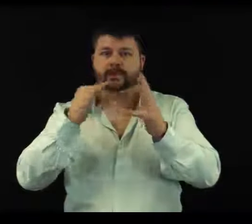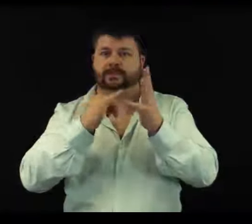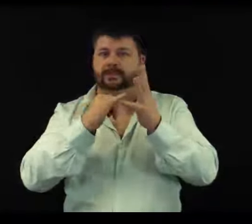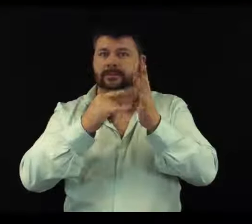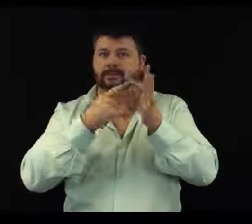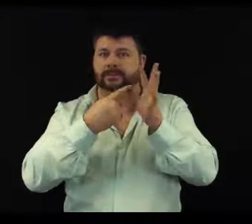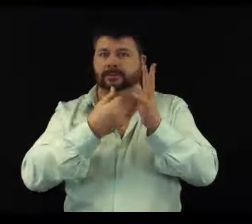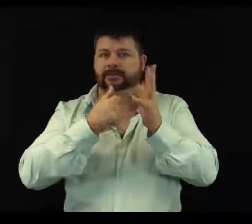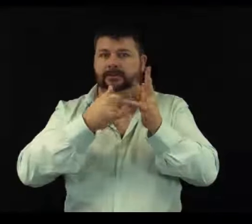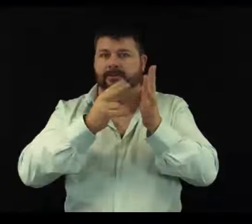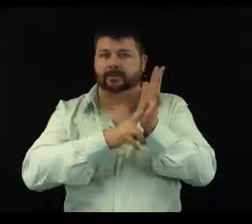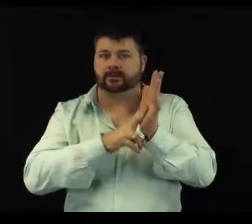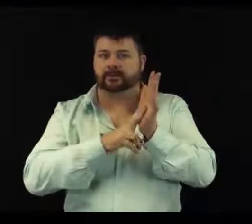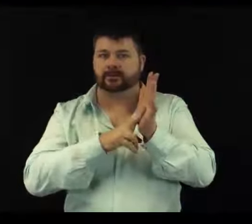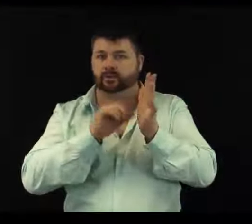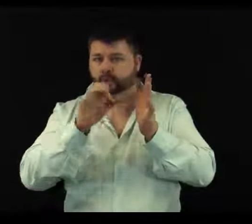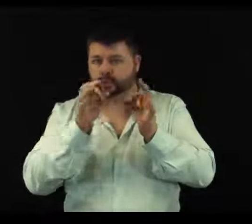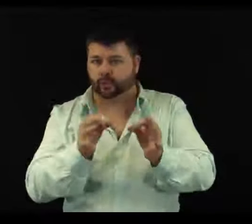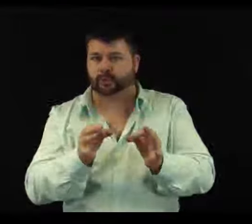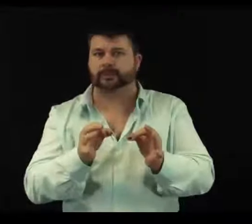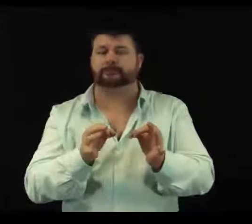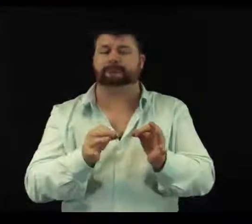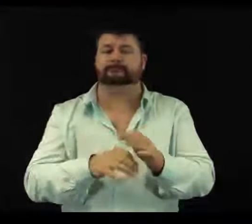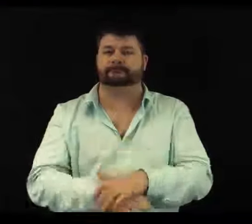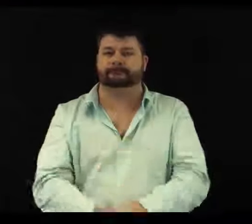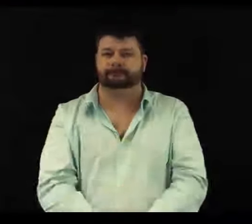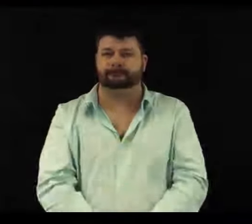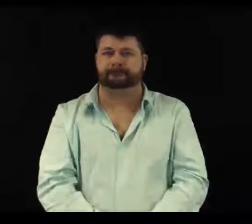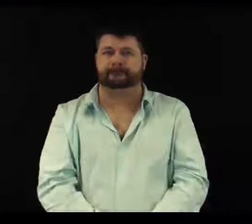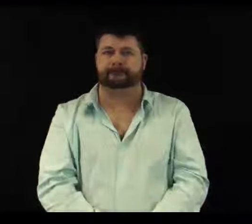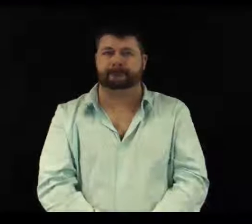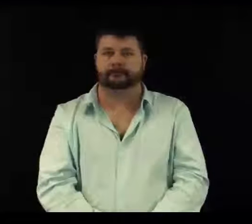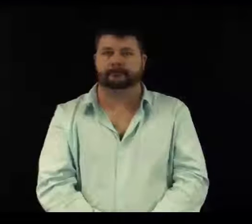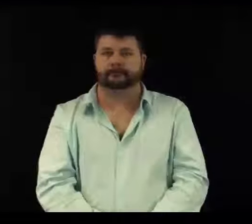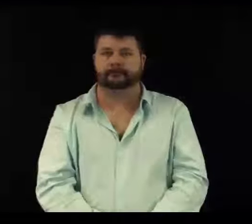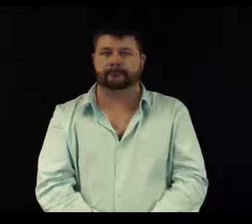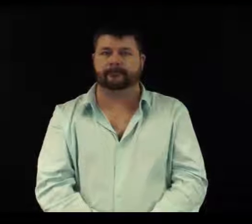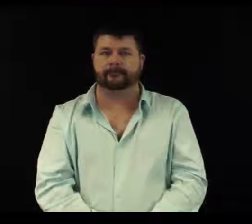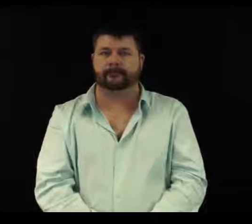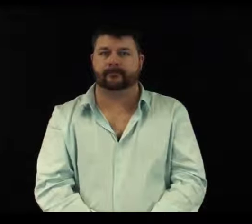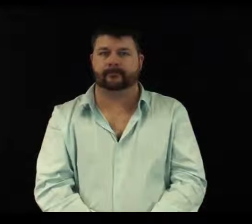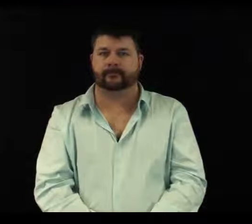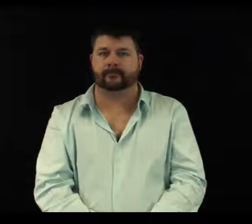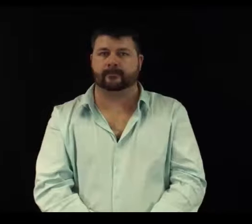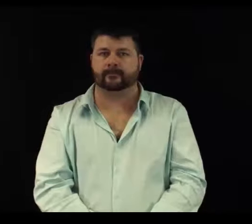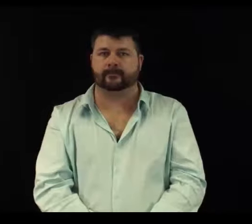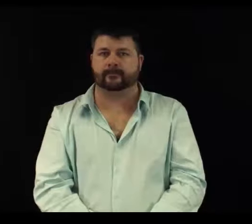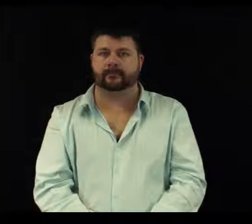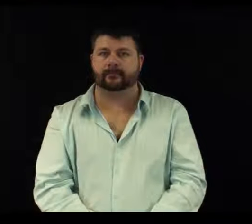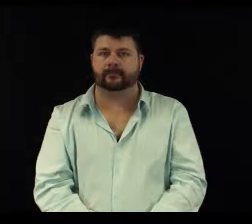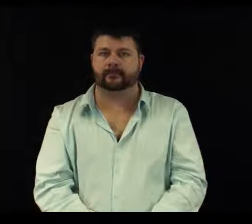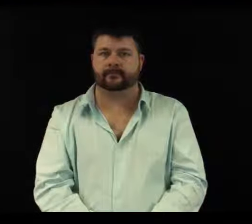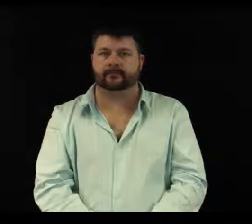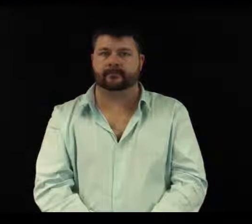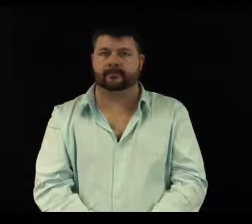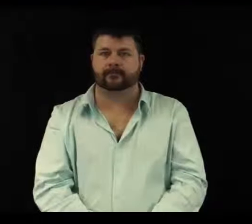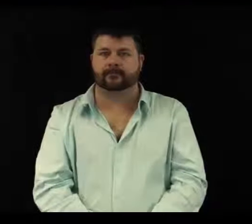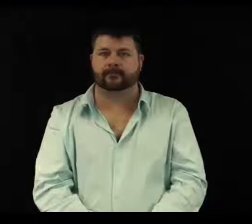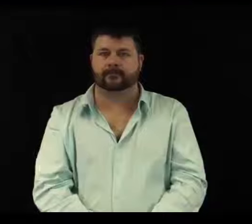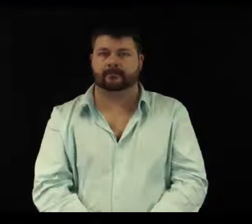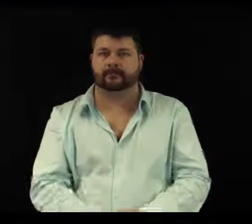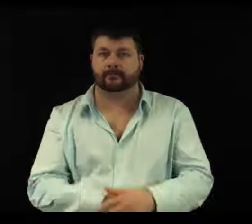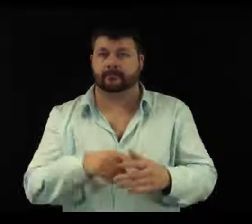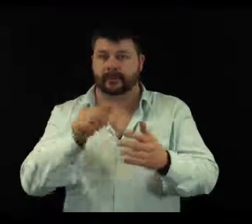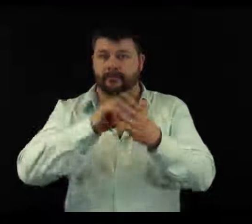this usually works out cheaper than buying an episode at a time. Tap on the price underneath the customer ratings, which will change to